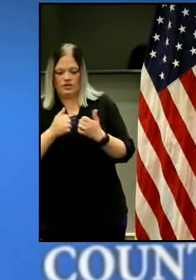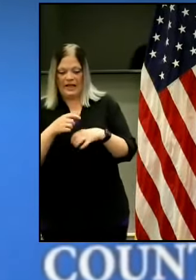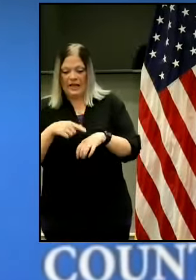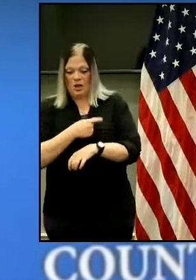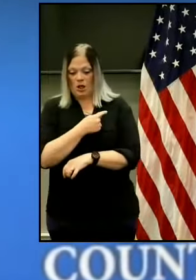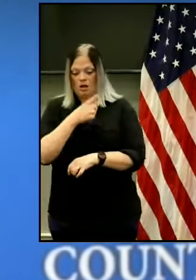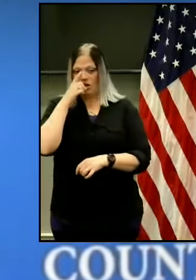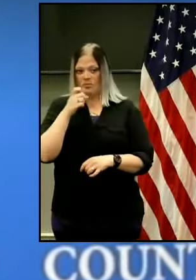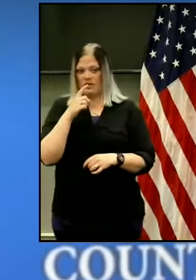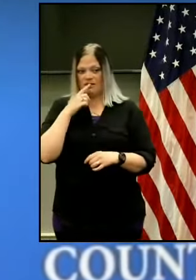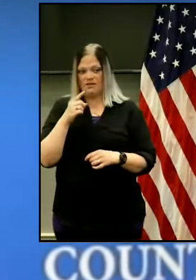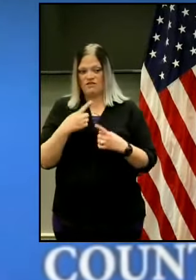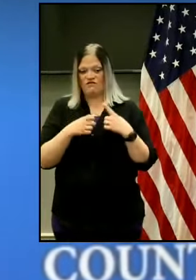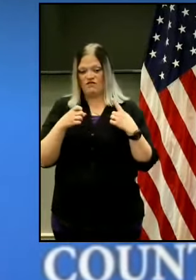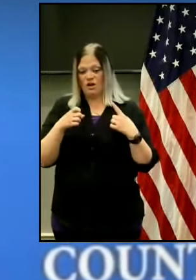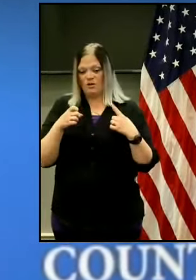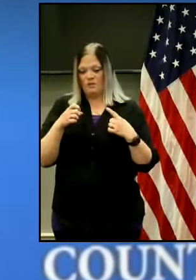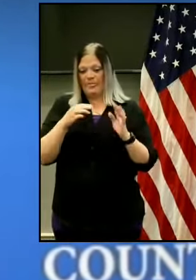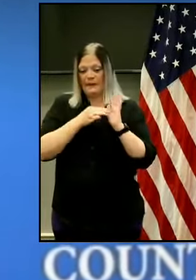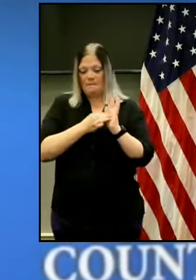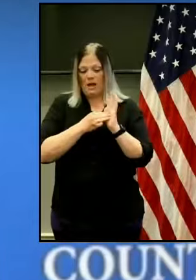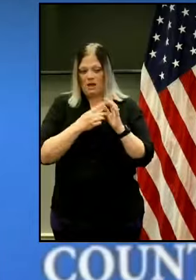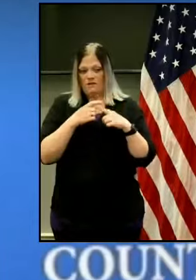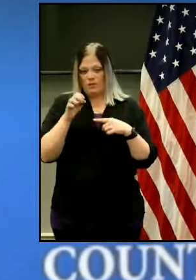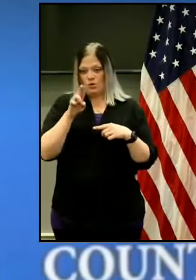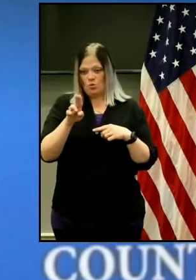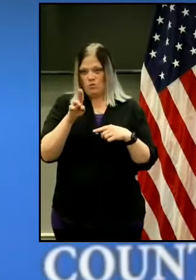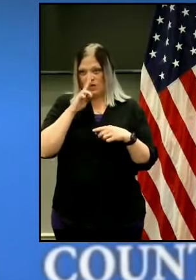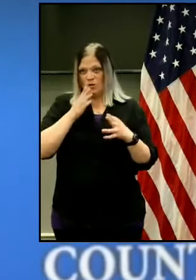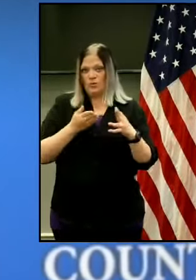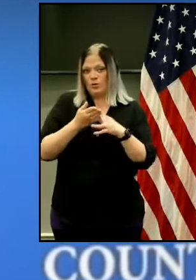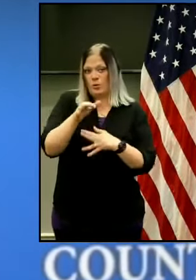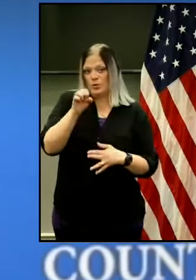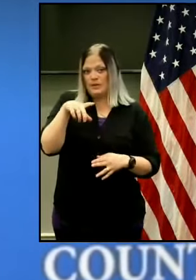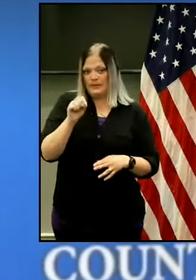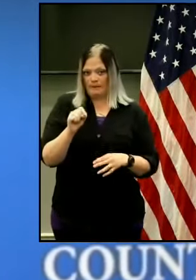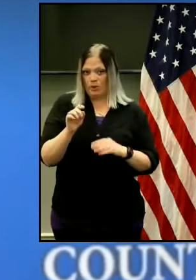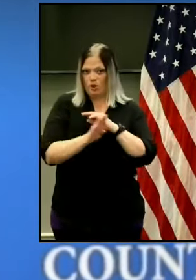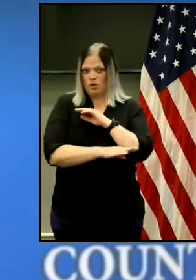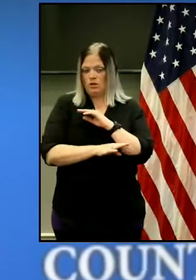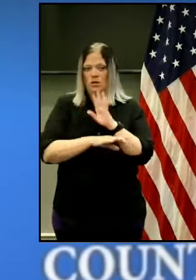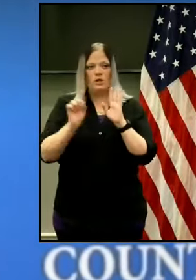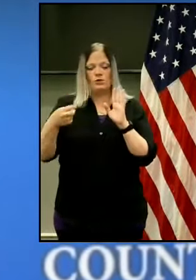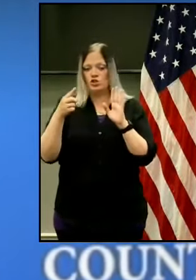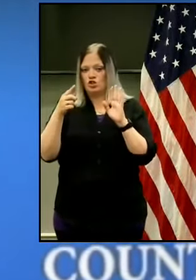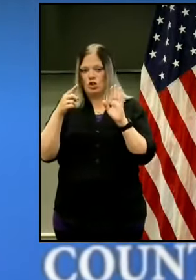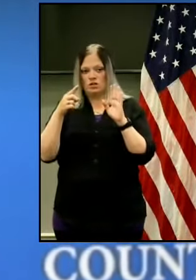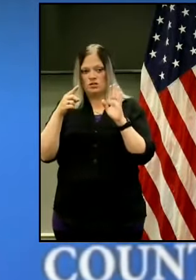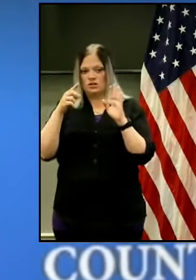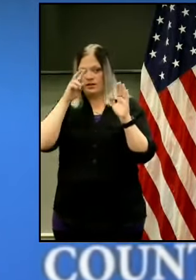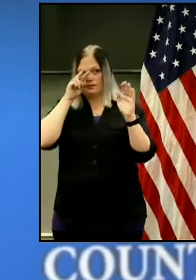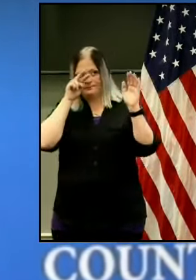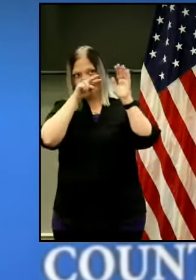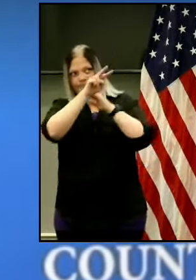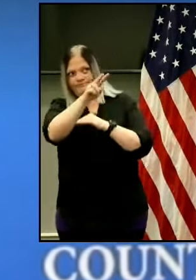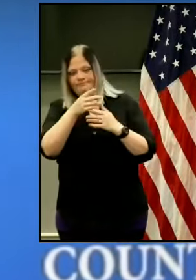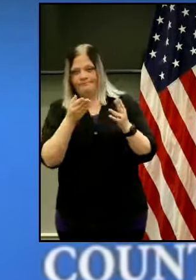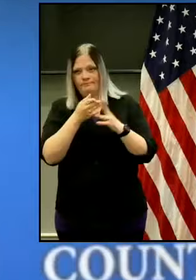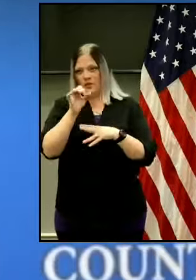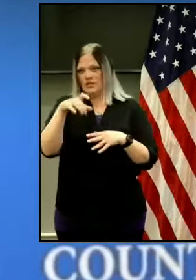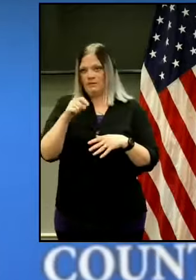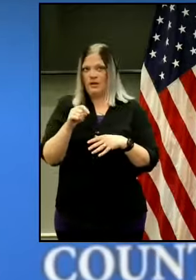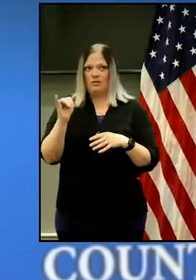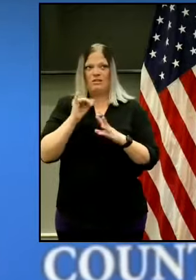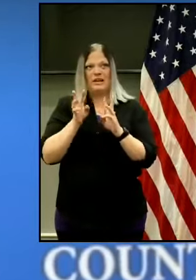Because Dr. Winkelstein's modeling went through September. Again, it was just a projection through September. Look at it as a